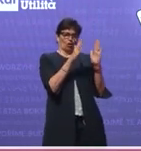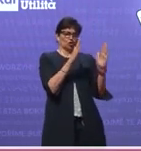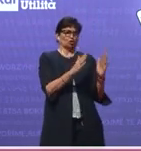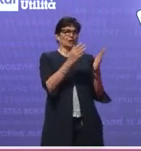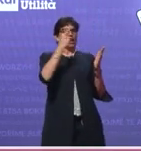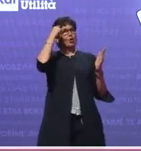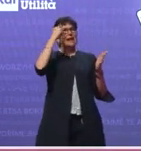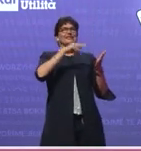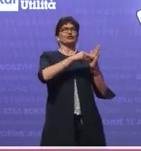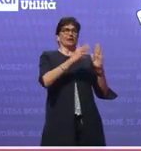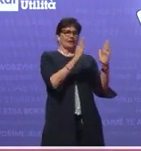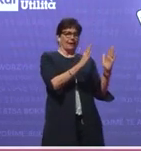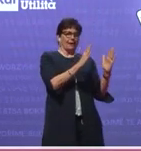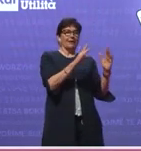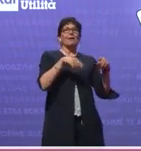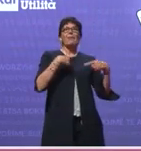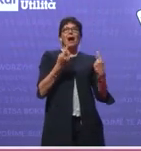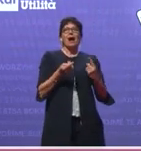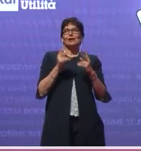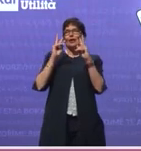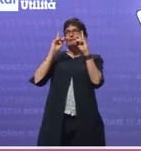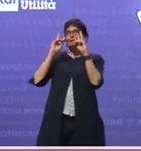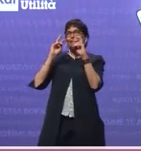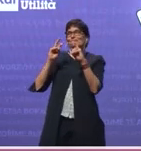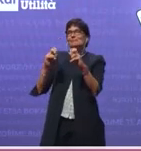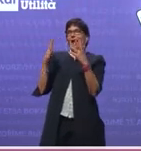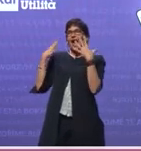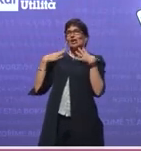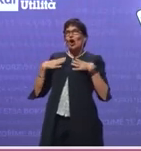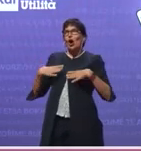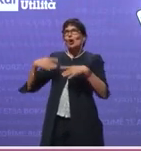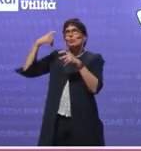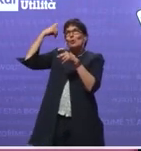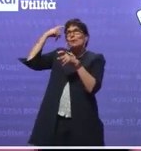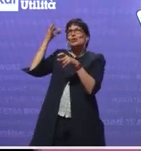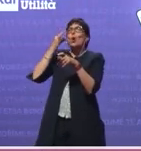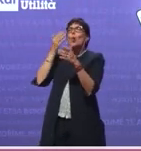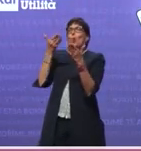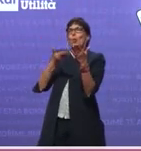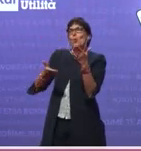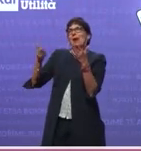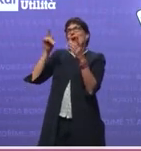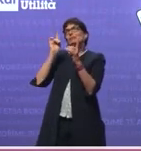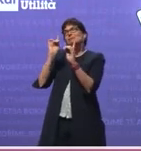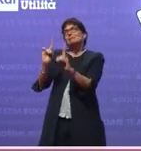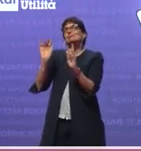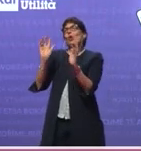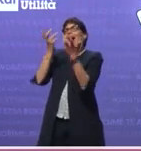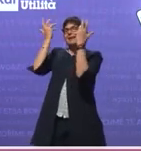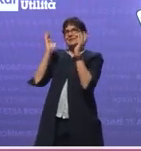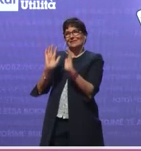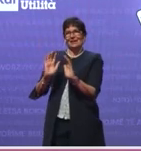a way that can communicate with the human heart. My feeling is that all of these technologies at